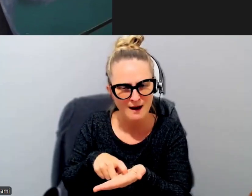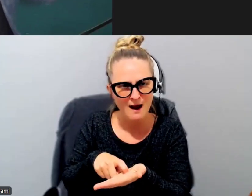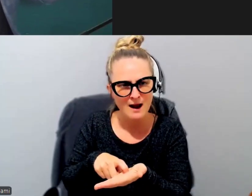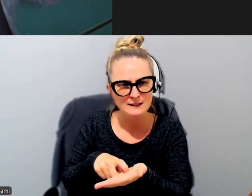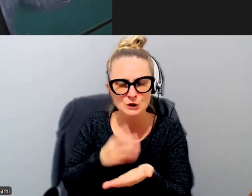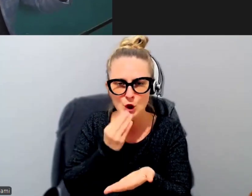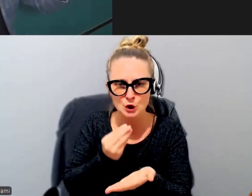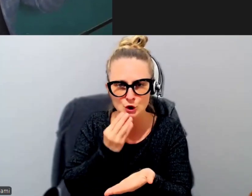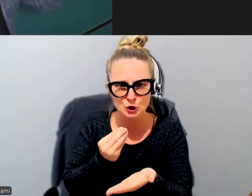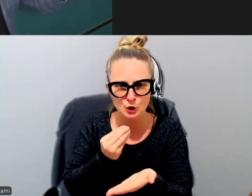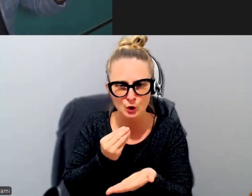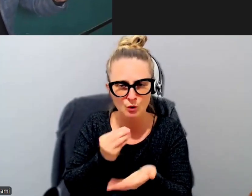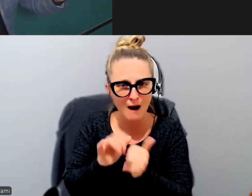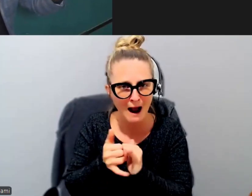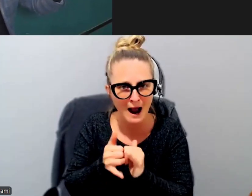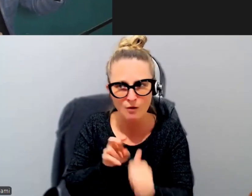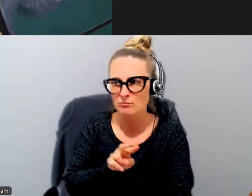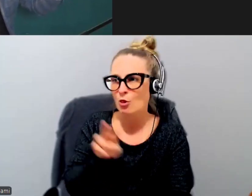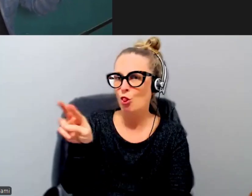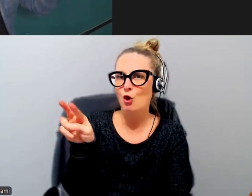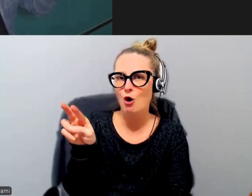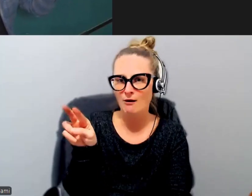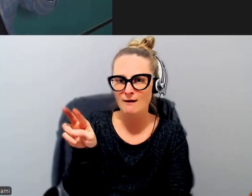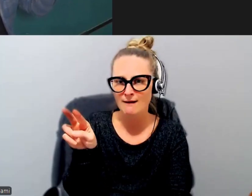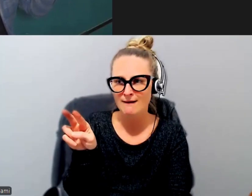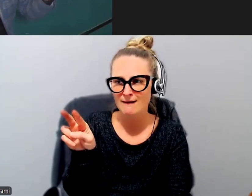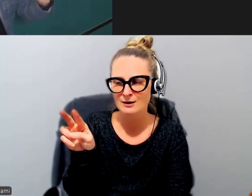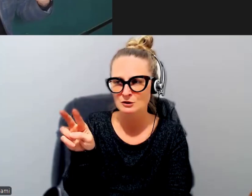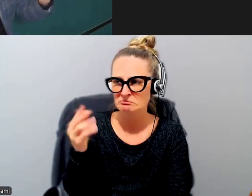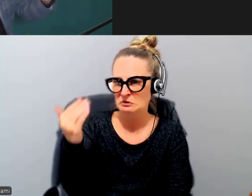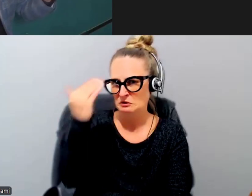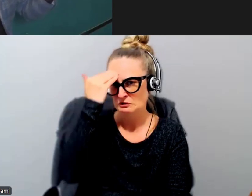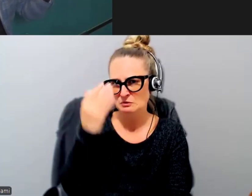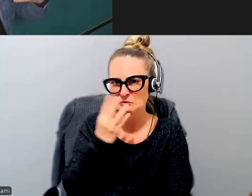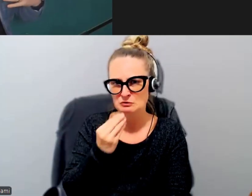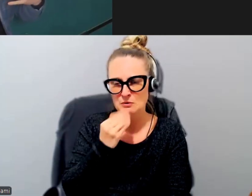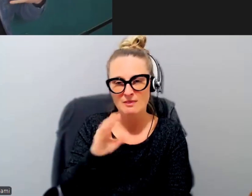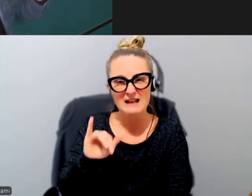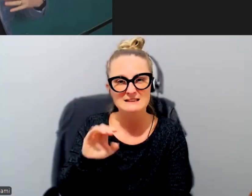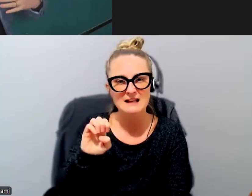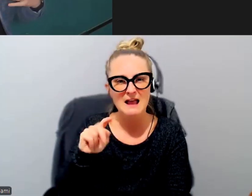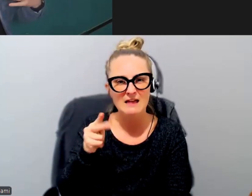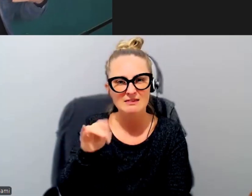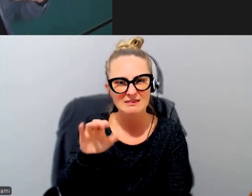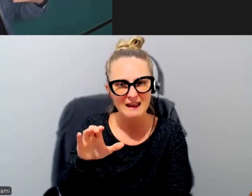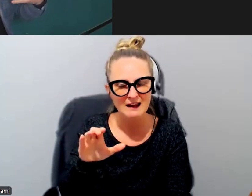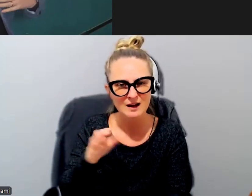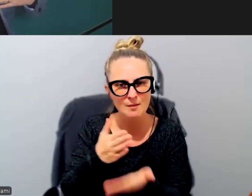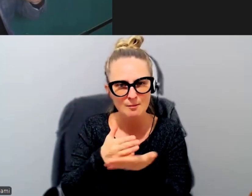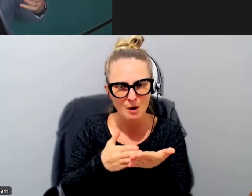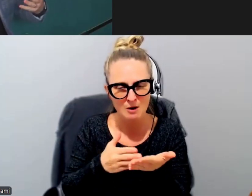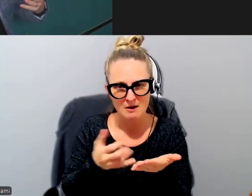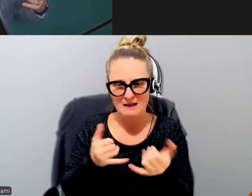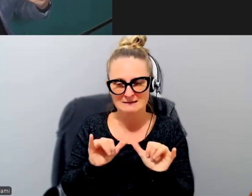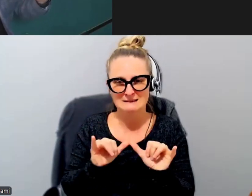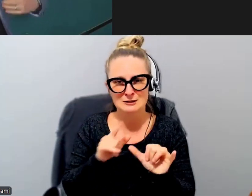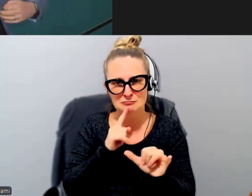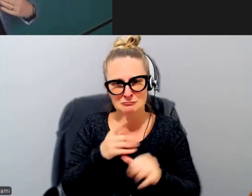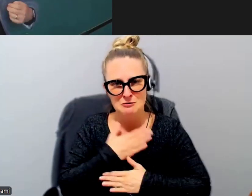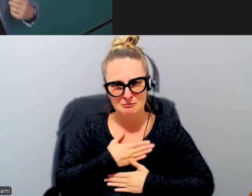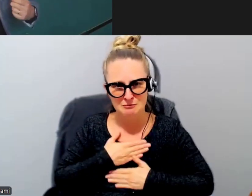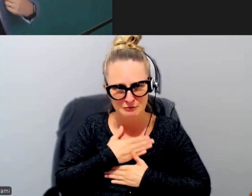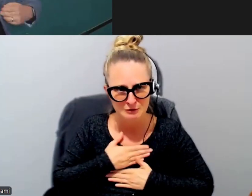just by looking at them? Is this ethnic component, which I still am both appreciative of and